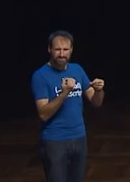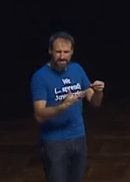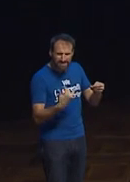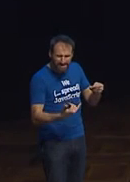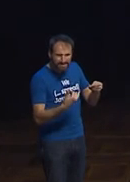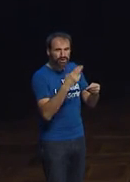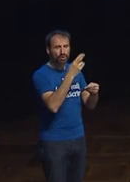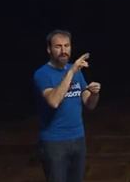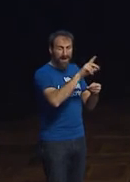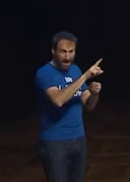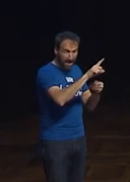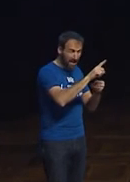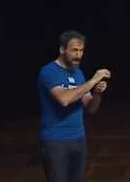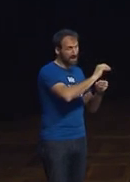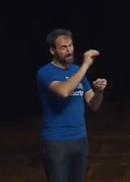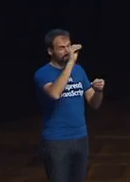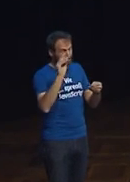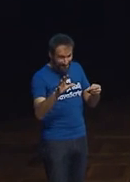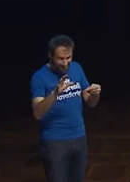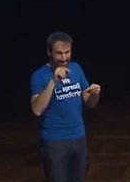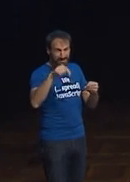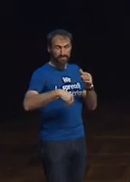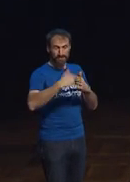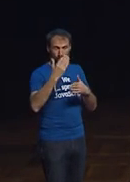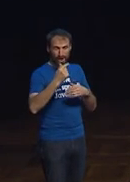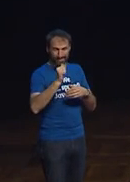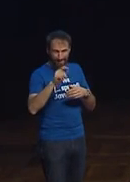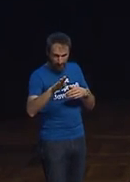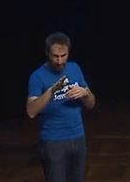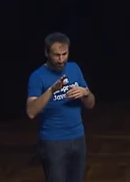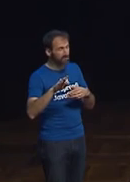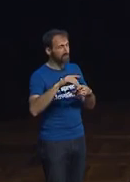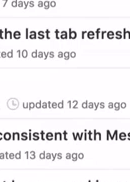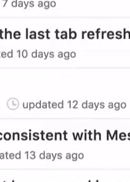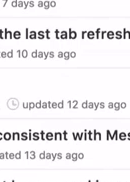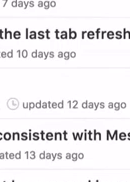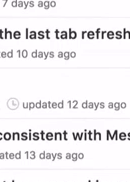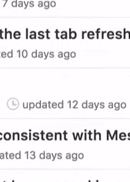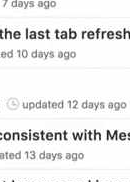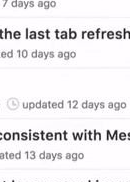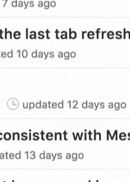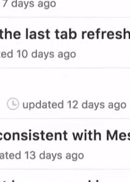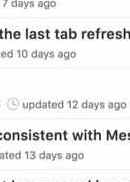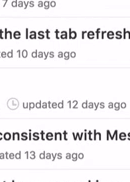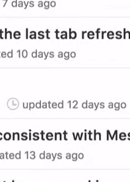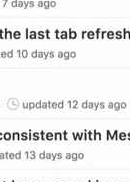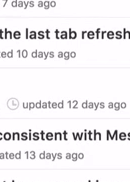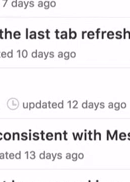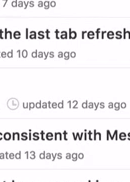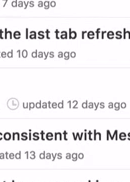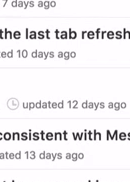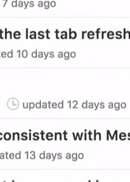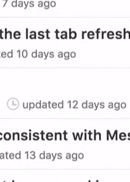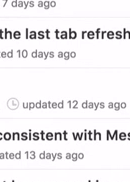it into this new tab and get the server render. So if I set them off, so I click the link, paste the link